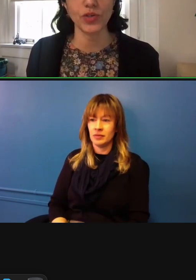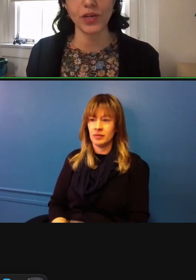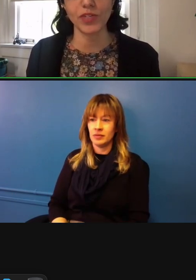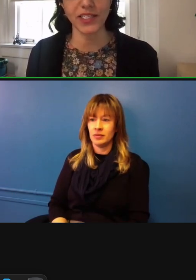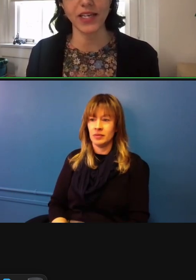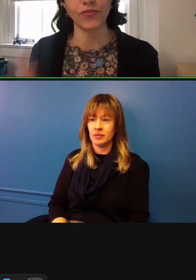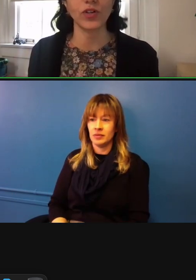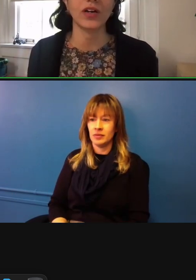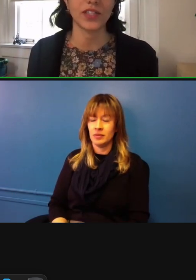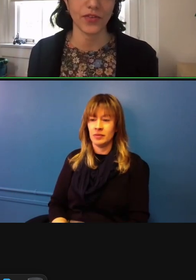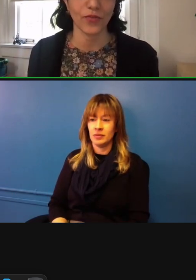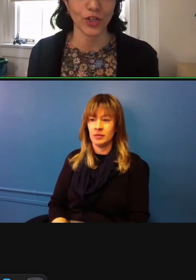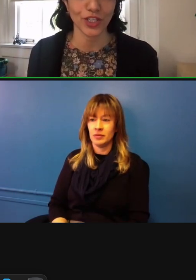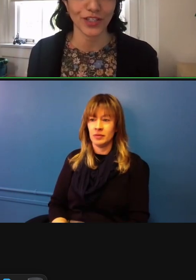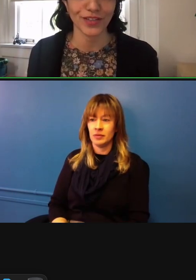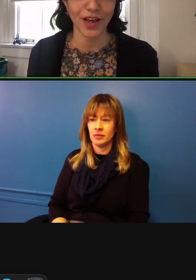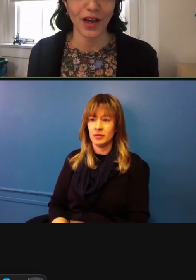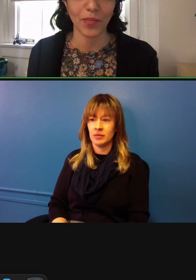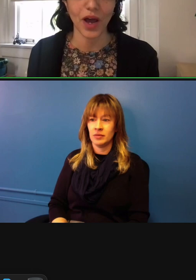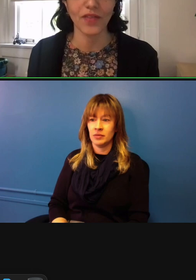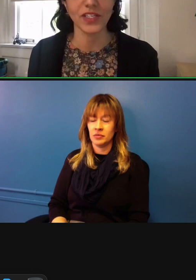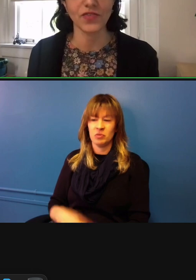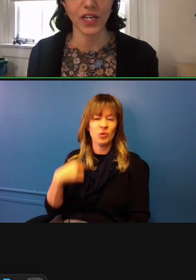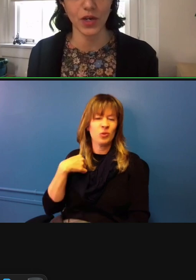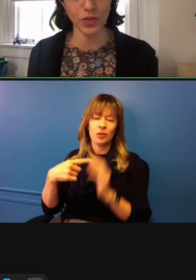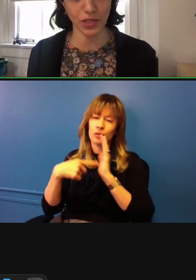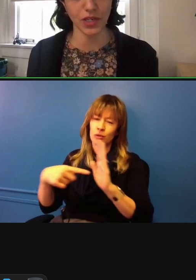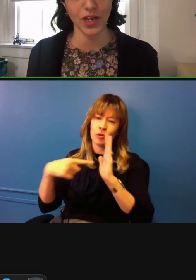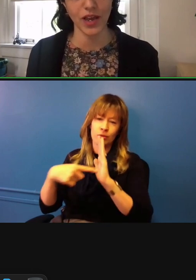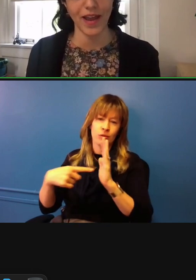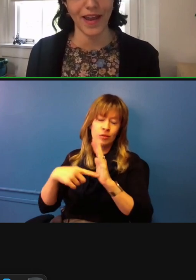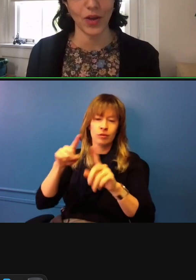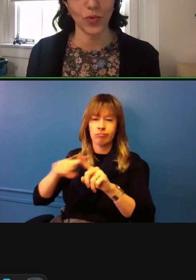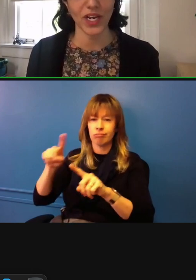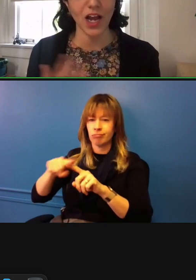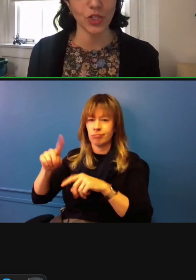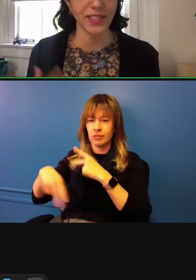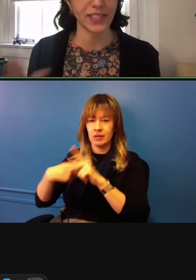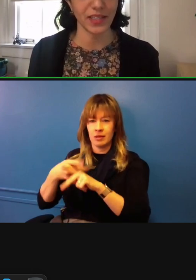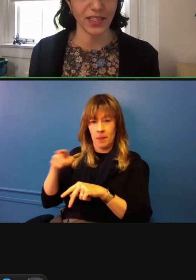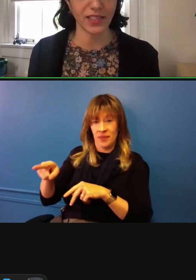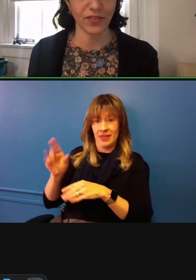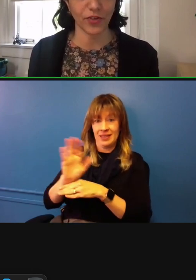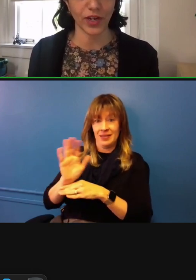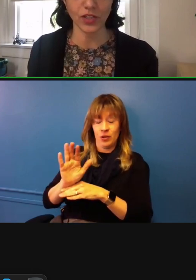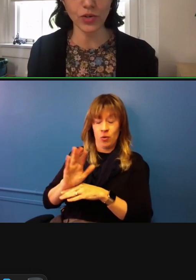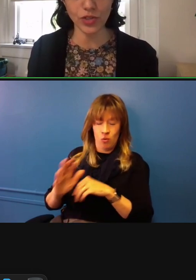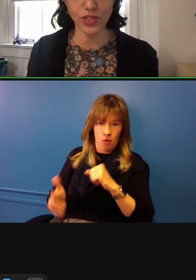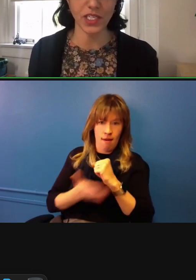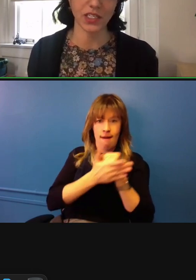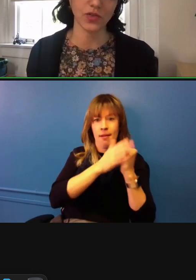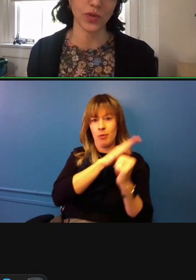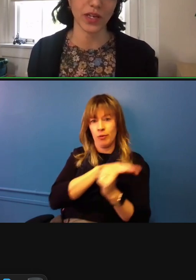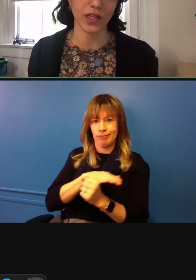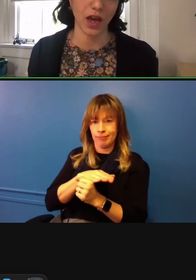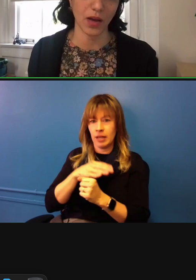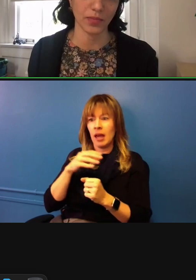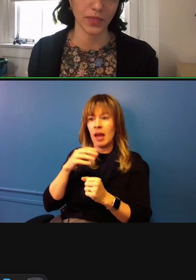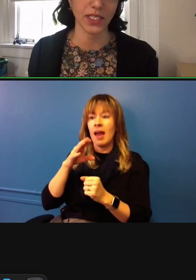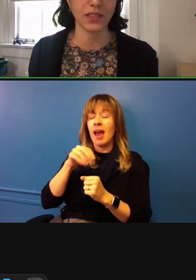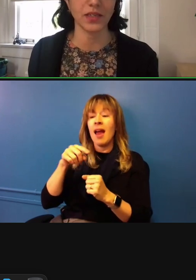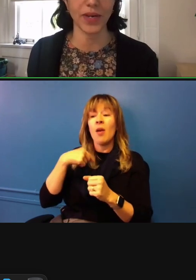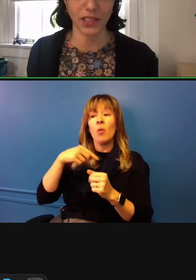And we showed subjects several different versions of these videos. And we contrasted these different social scenes